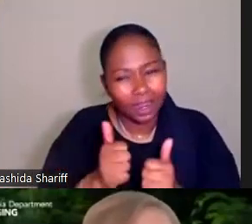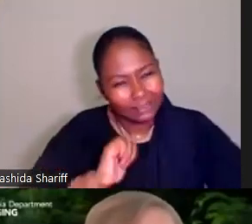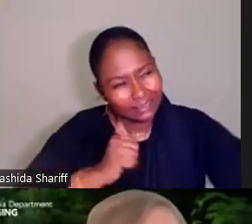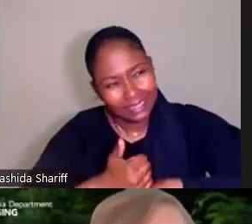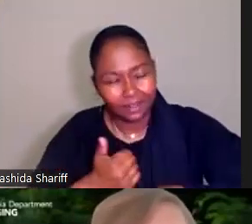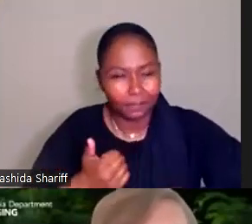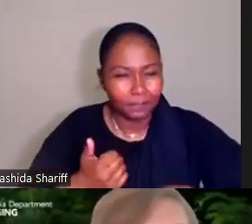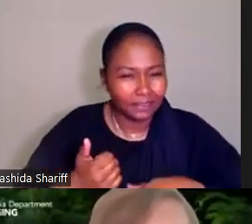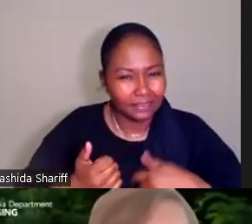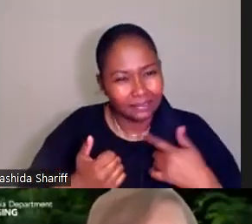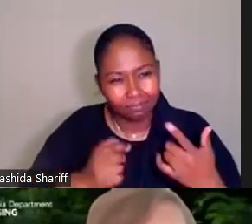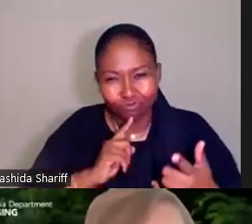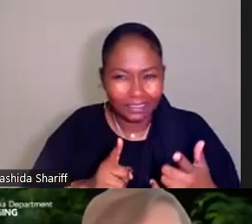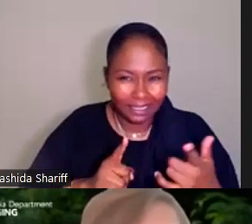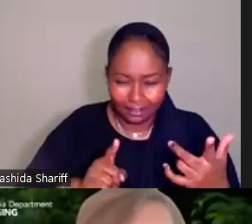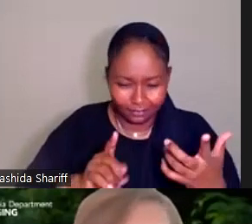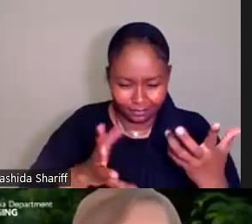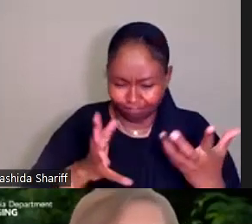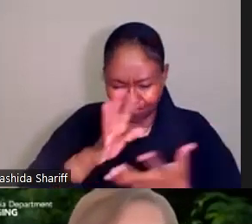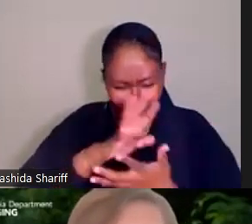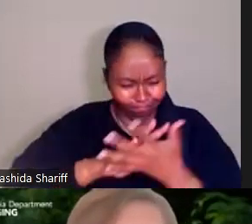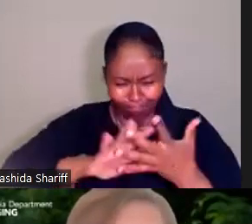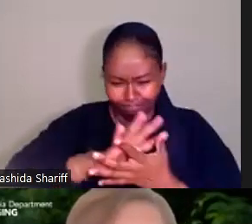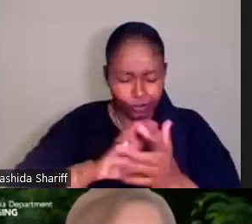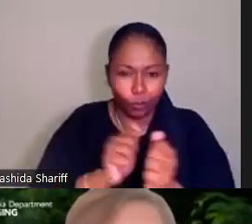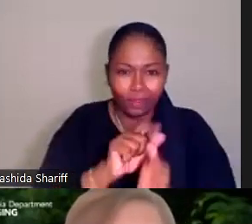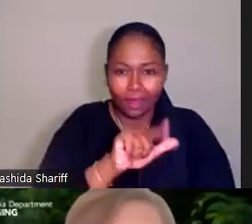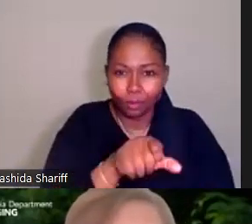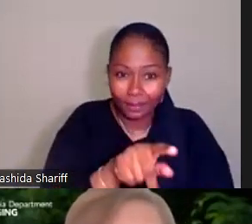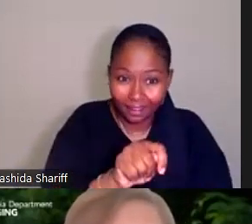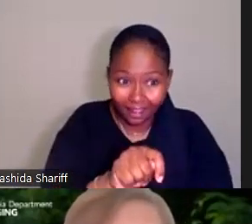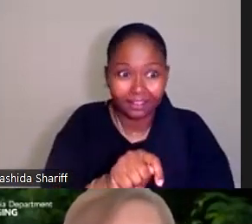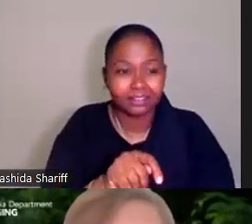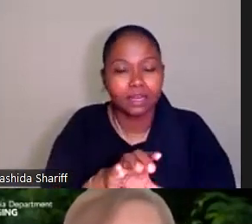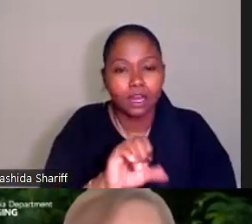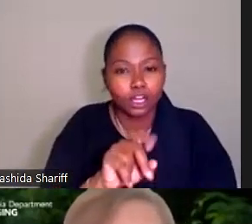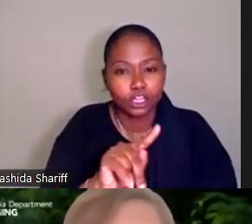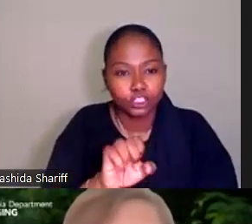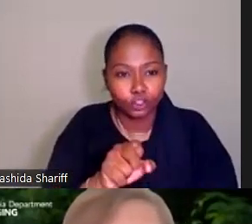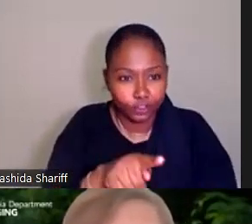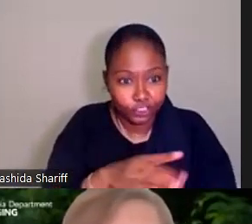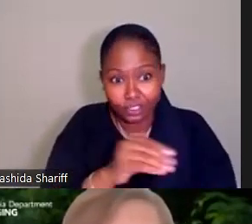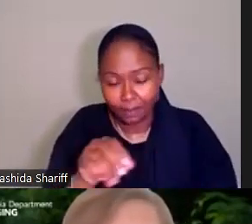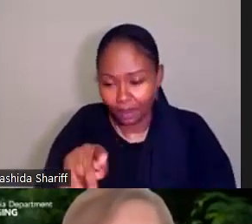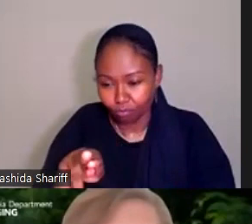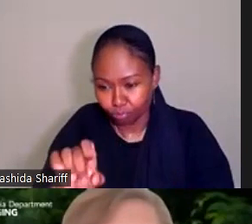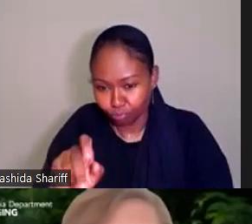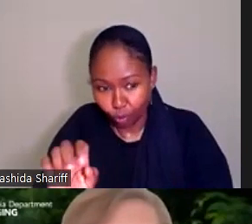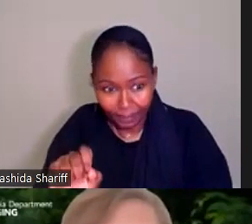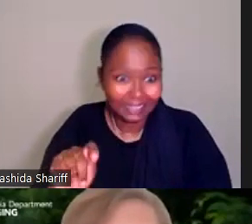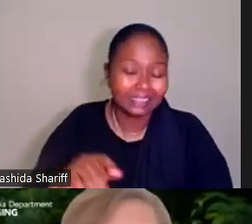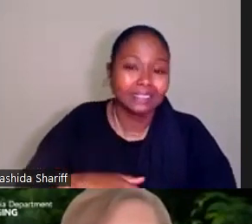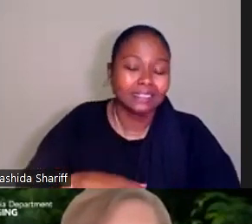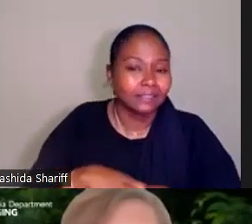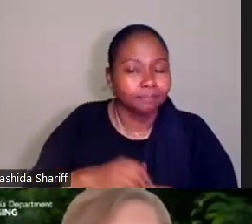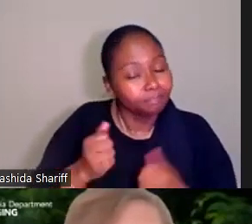very intermingled, especially between LPS conservatorship and probate conservatorship. But even with